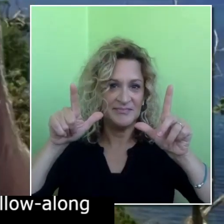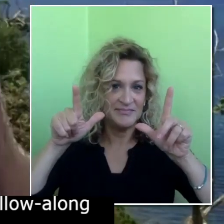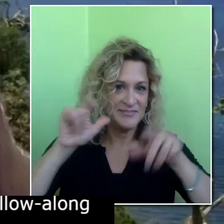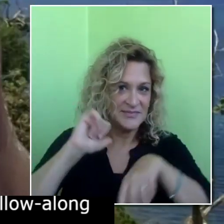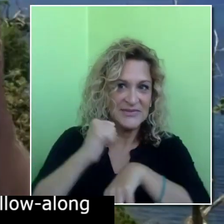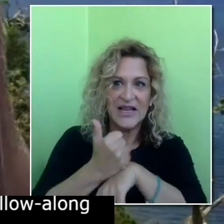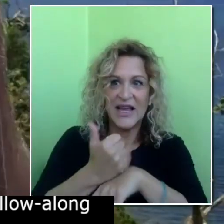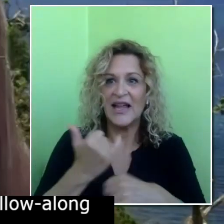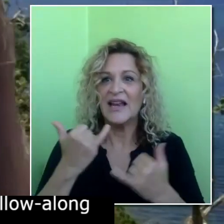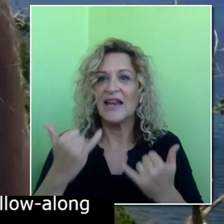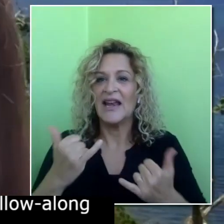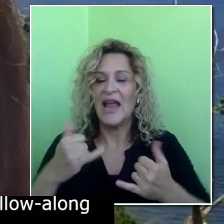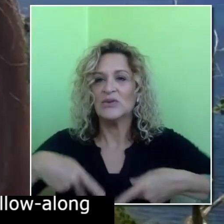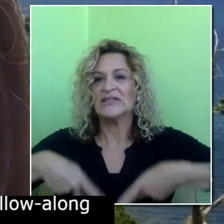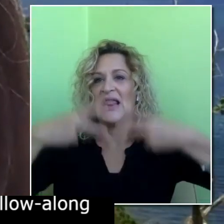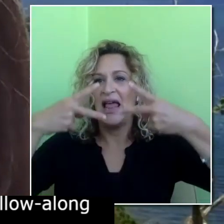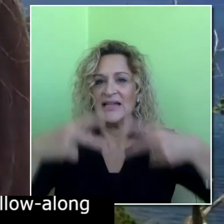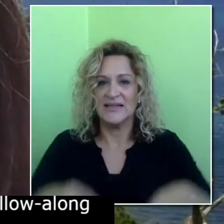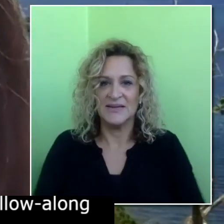Okay.